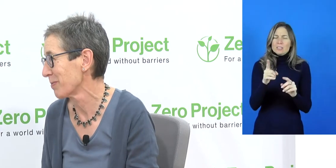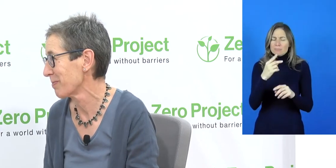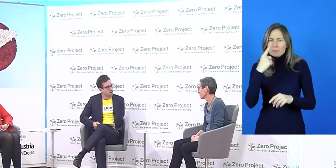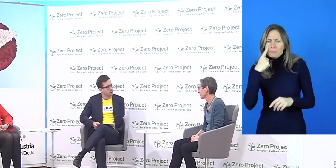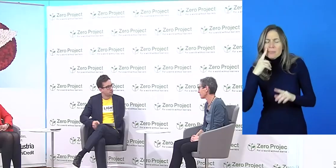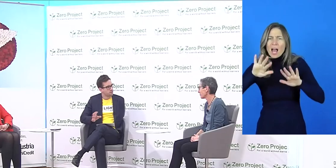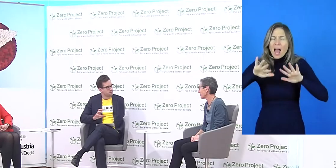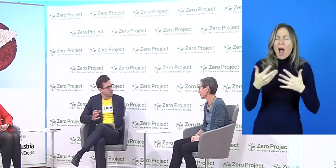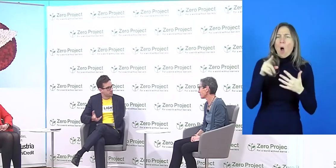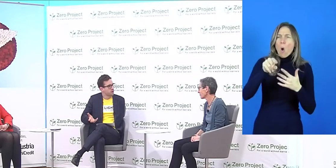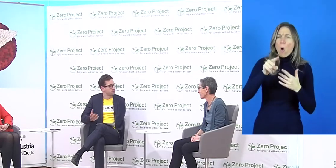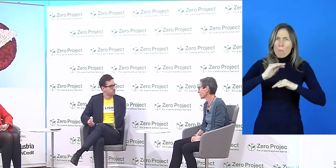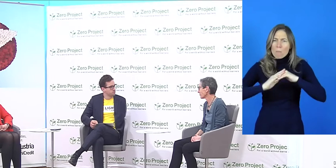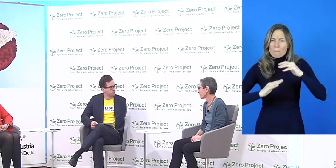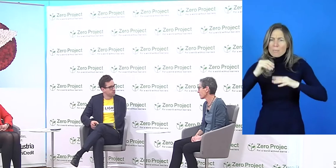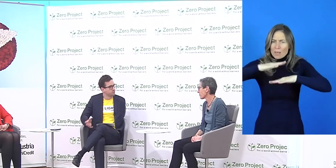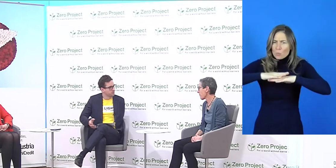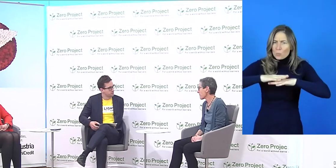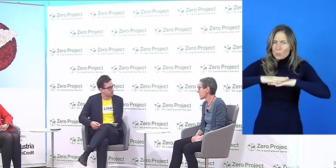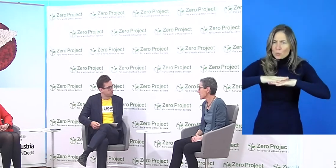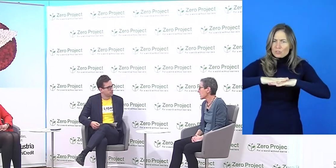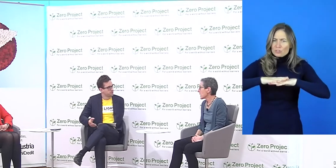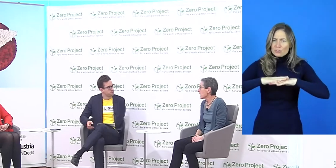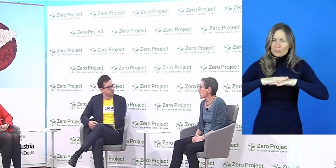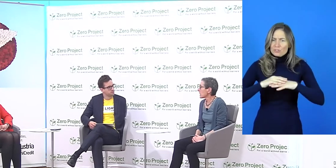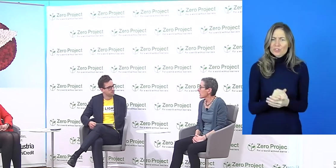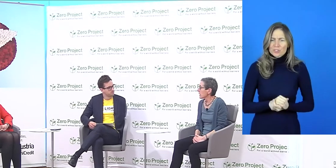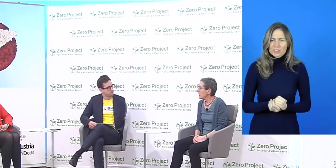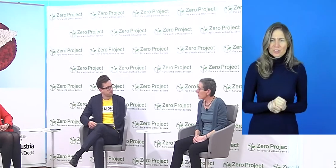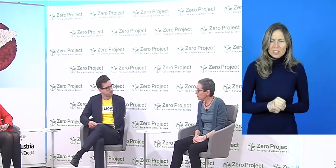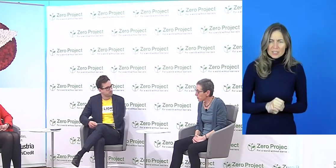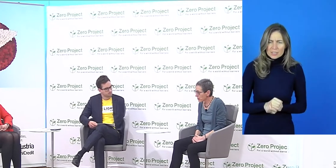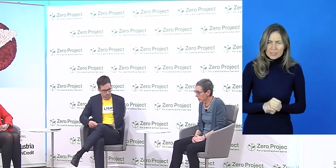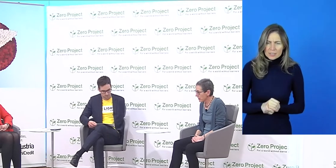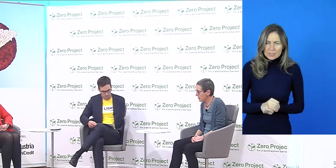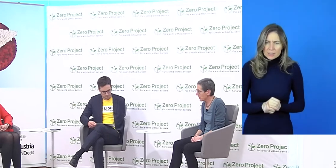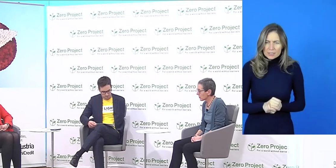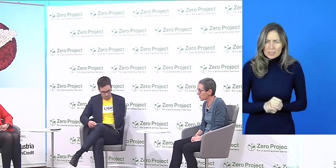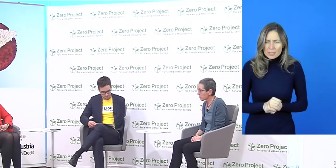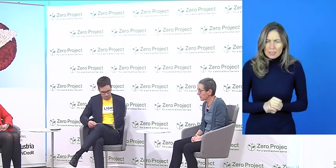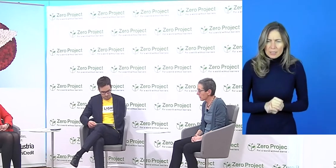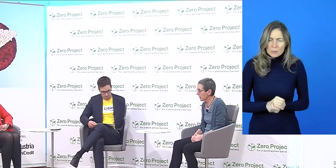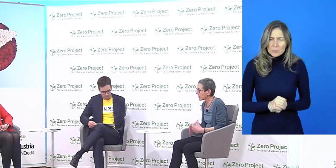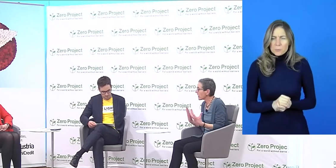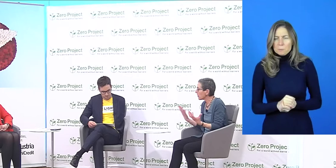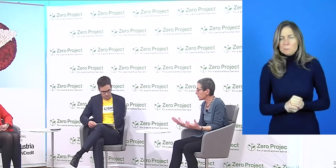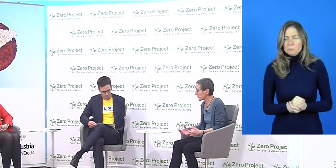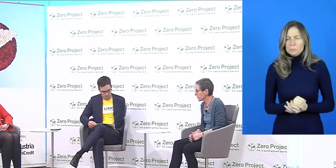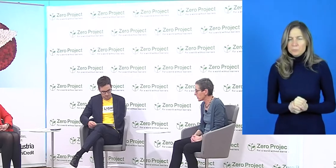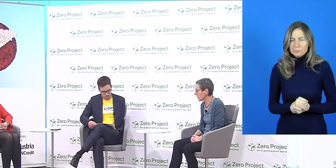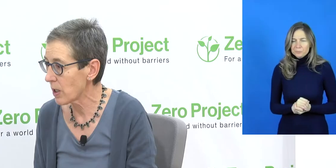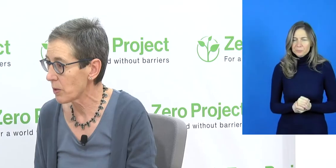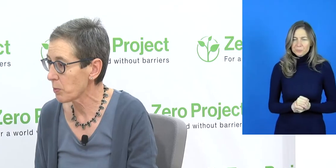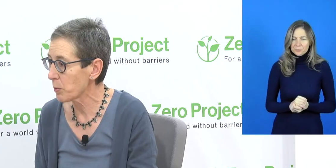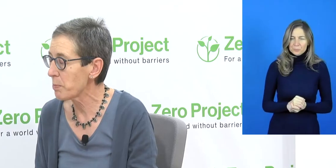award. How did it come around to initiate this round? How did it work? In our projects and in so many